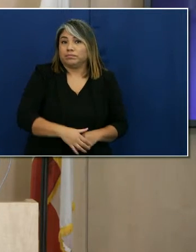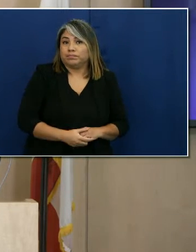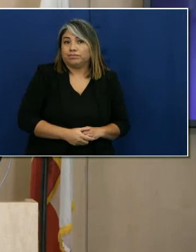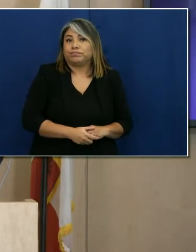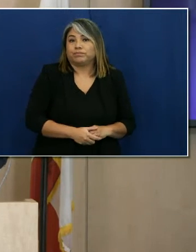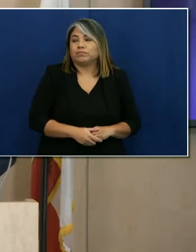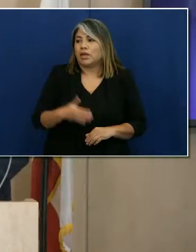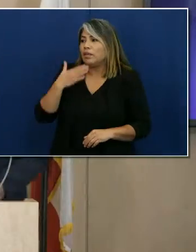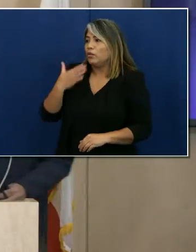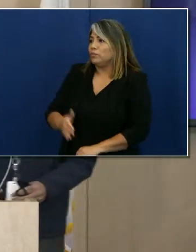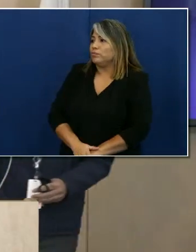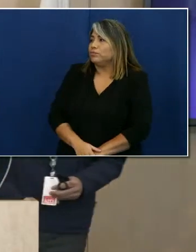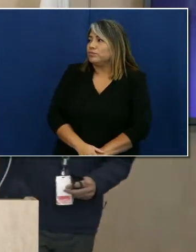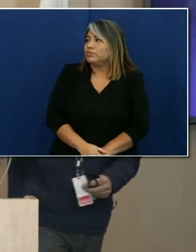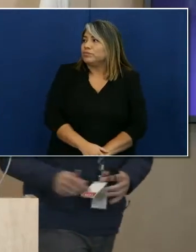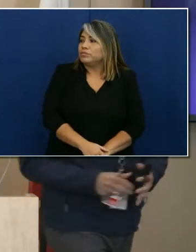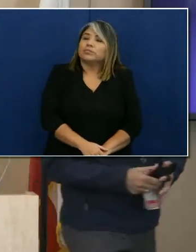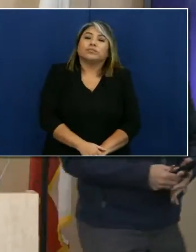Thank you.